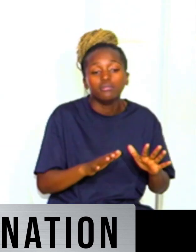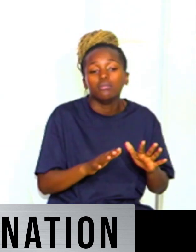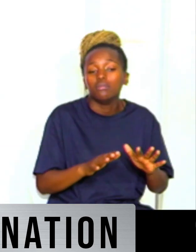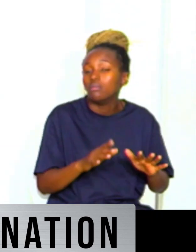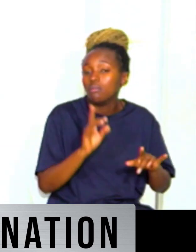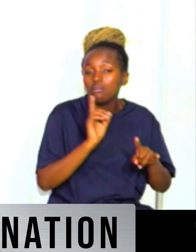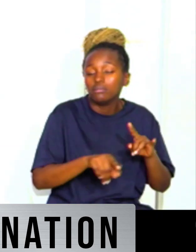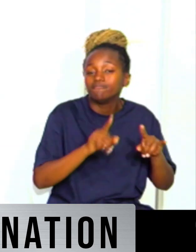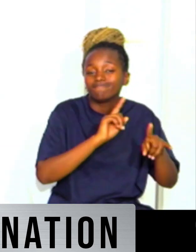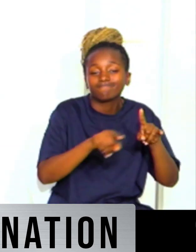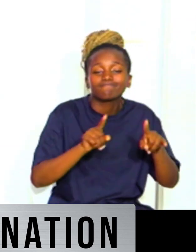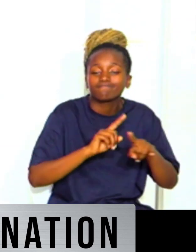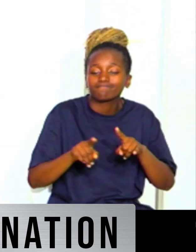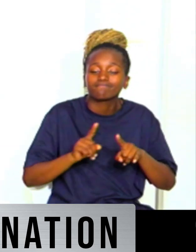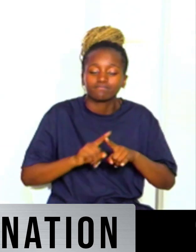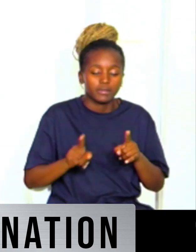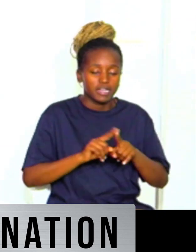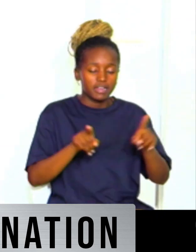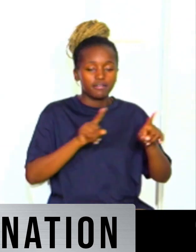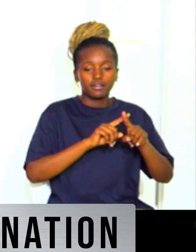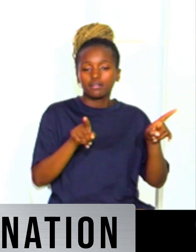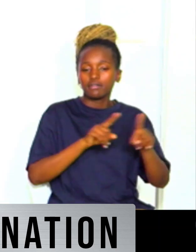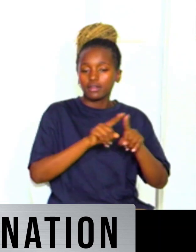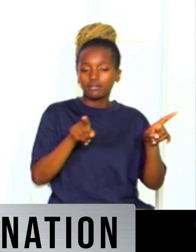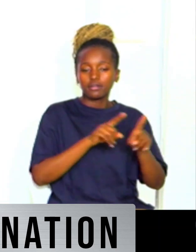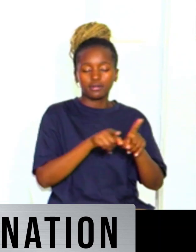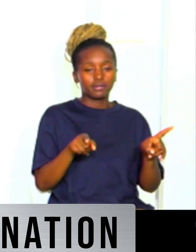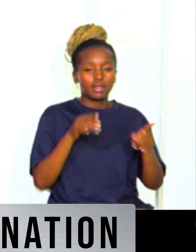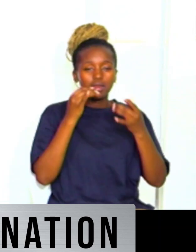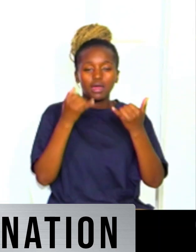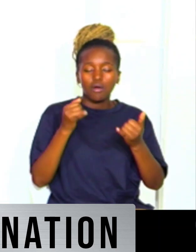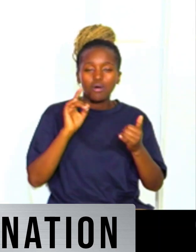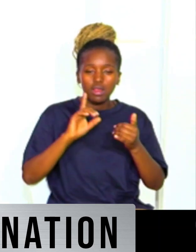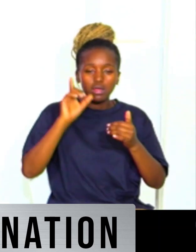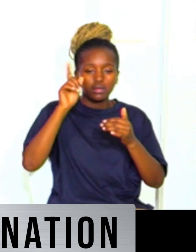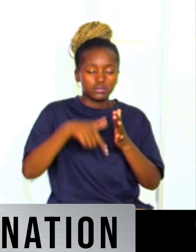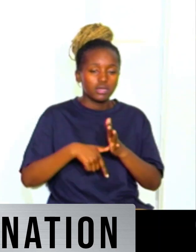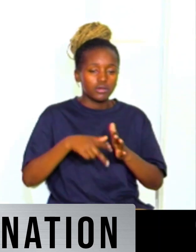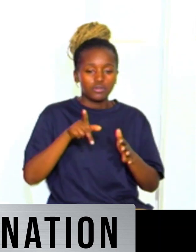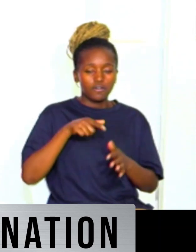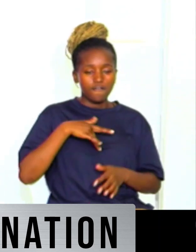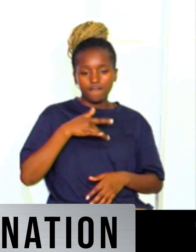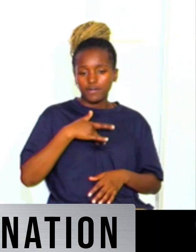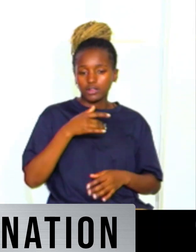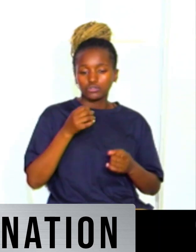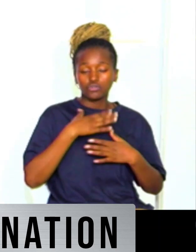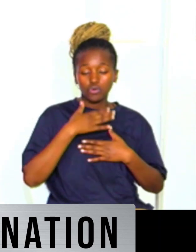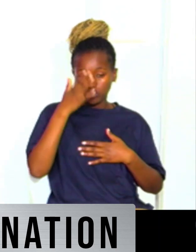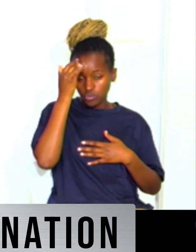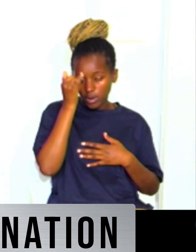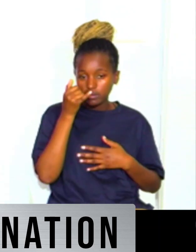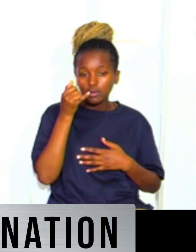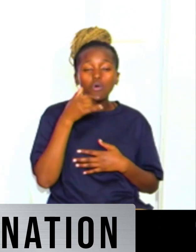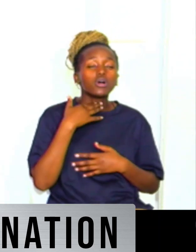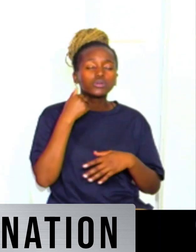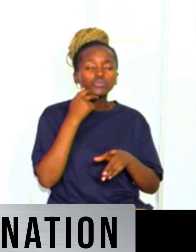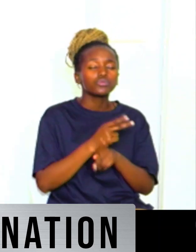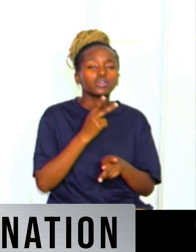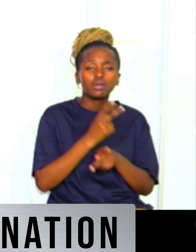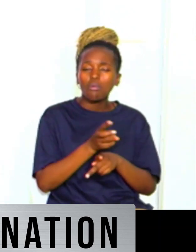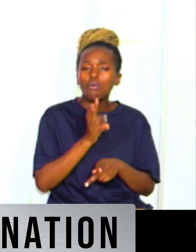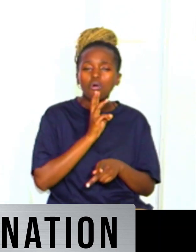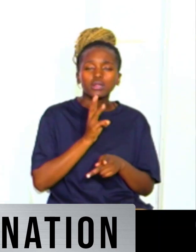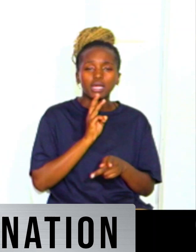akipiga hesabu with Raila Amolo Odinga, it's like you are unaweka maji kwa nini imetoboka. basket imetoboka